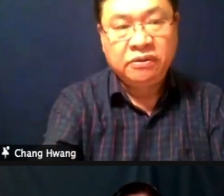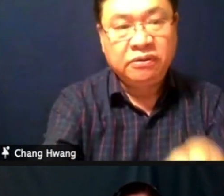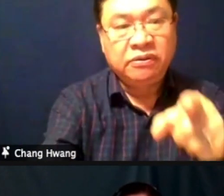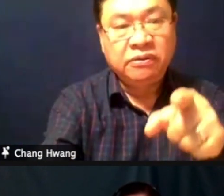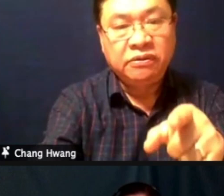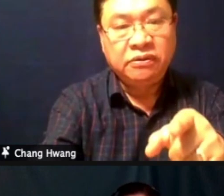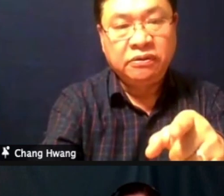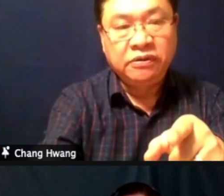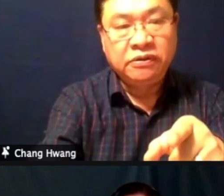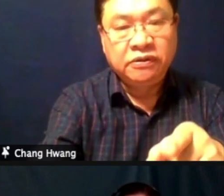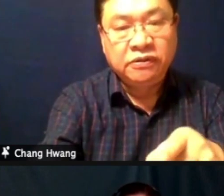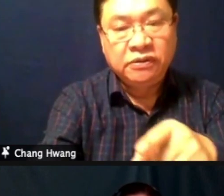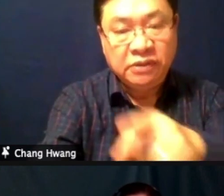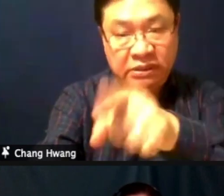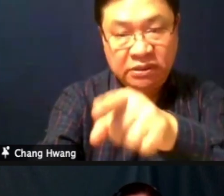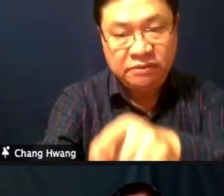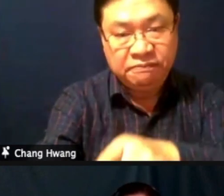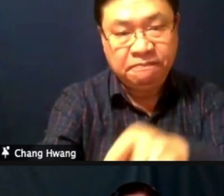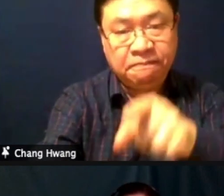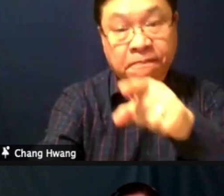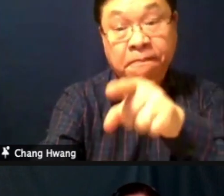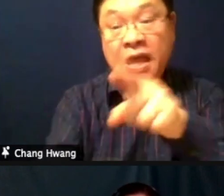Now, this is not a booklet, it is a large book.